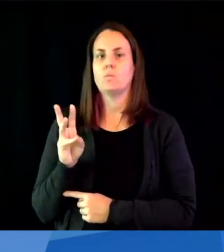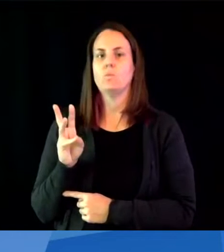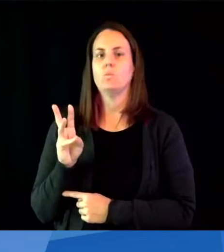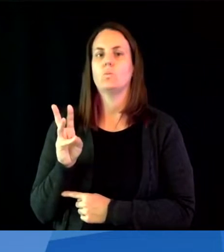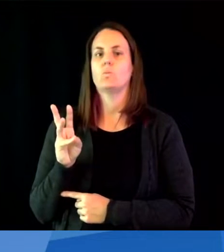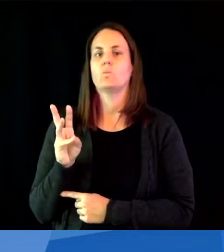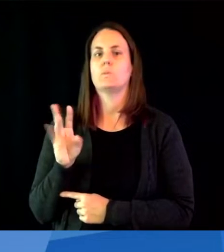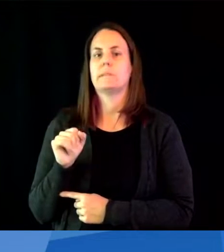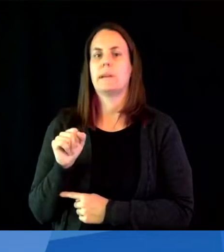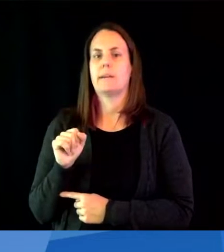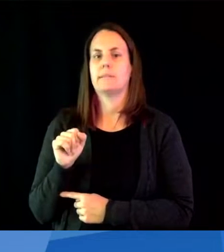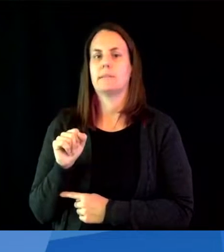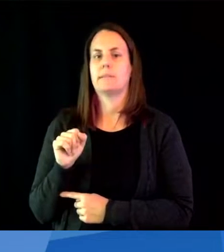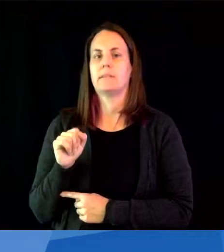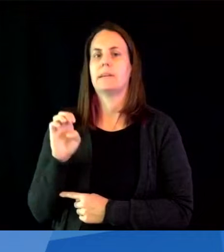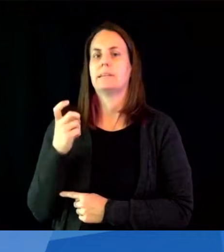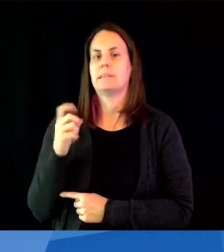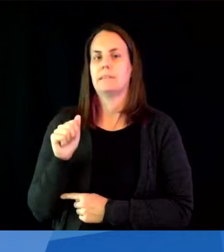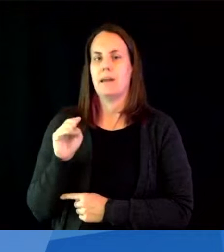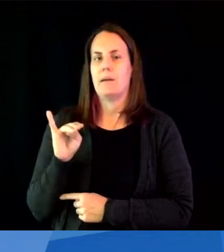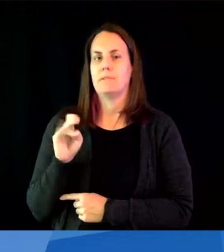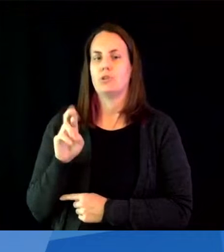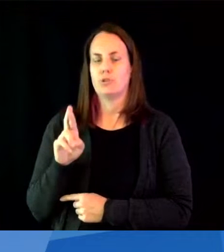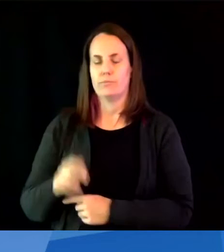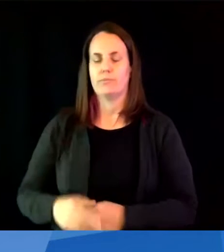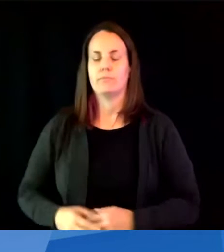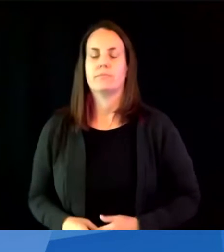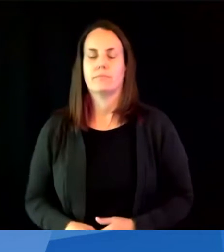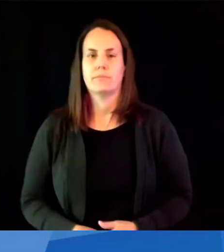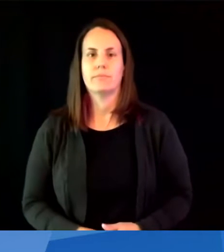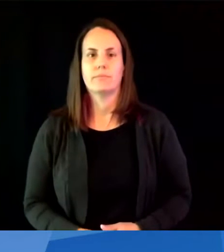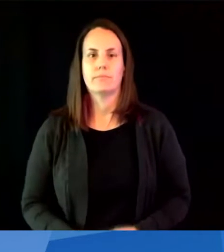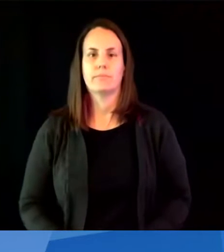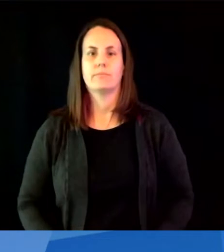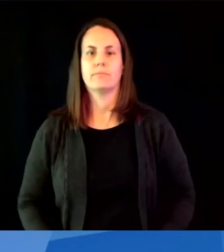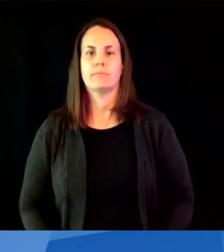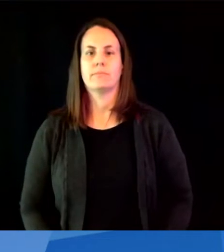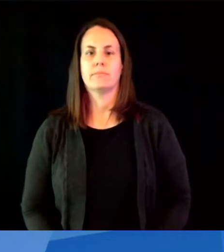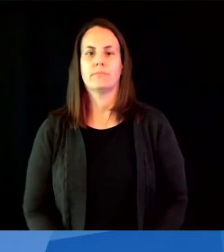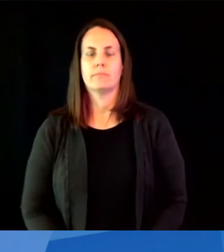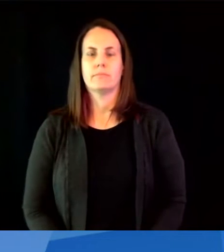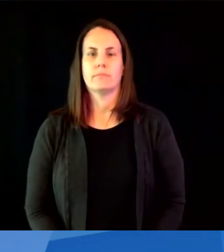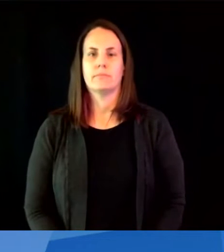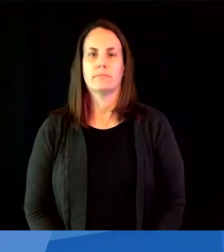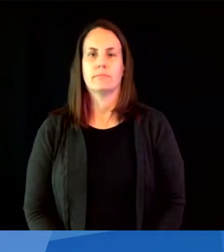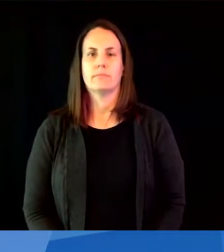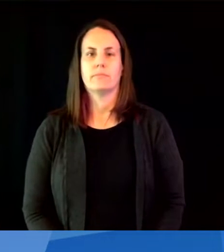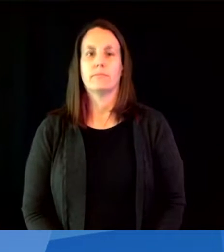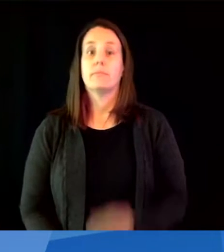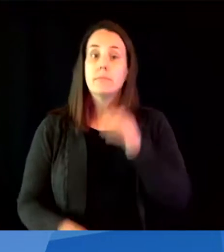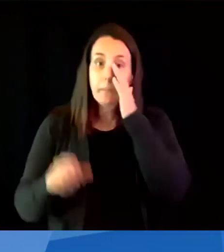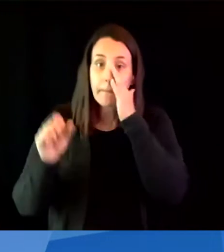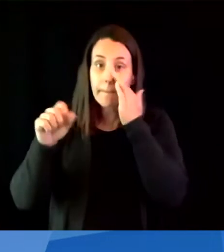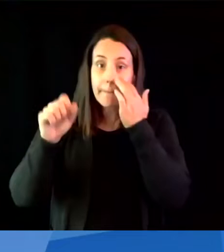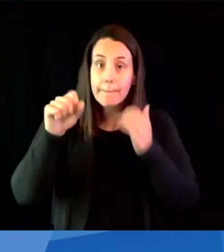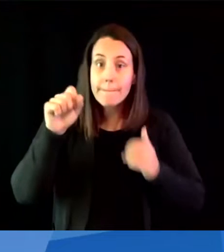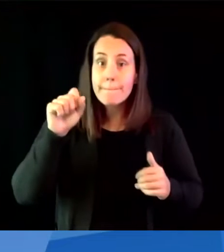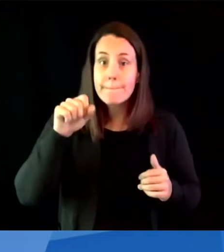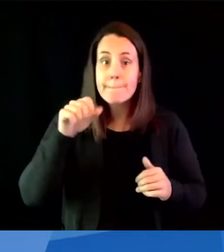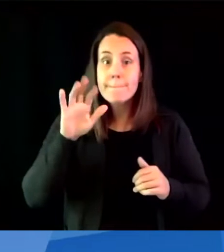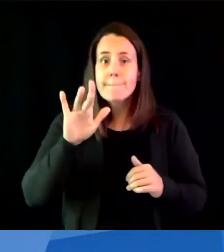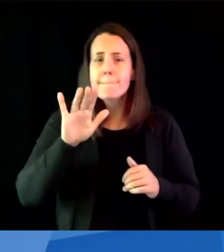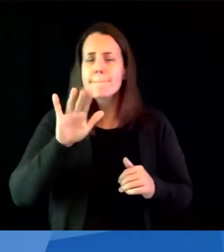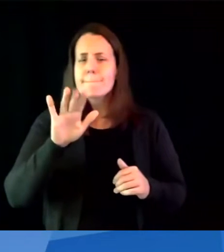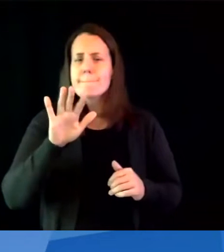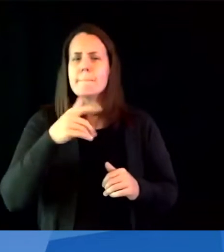Hi, can you hear me okay? Absolutely, yes. Okay. So you talked about whether